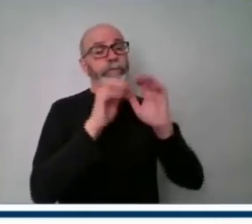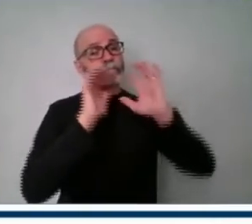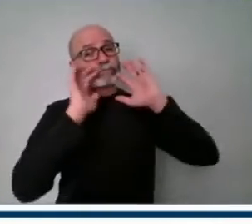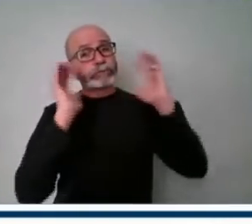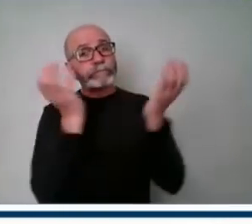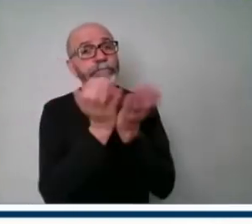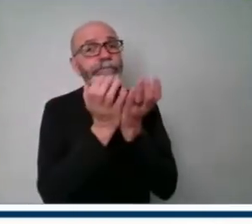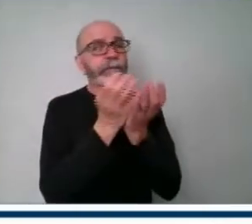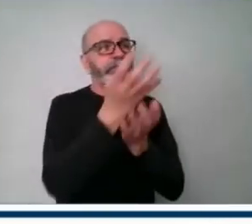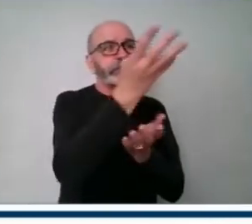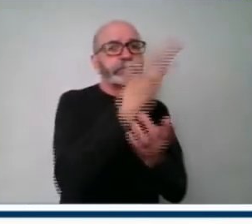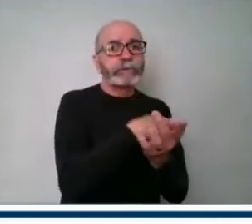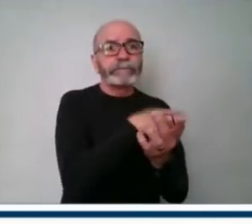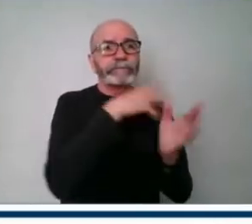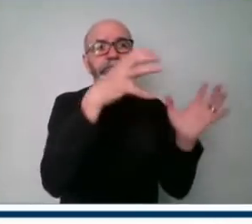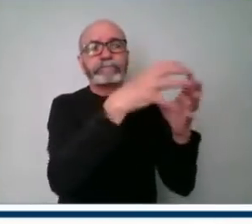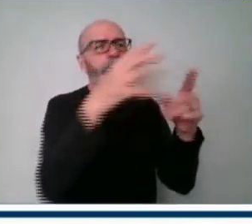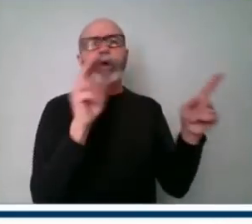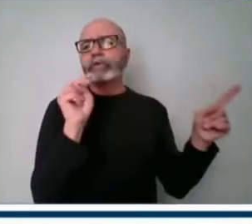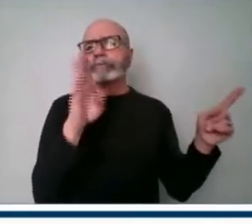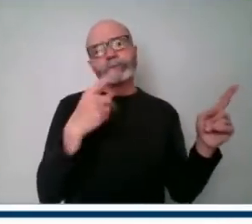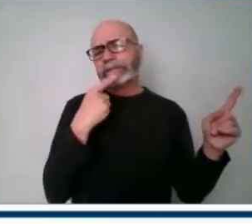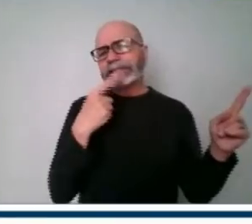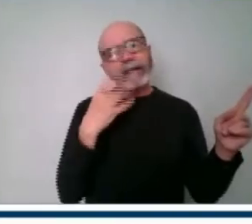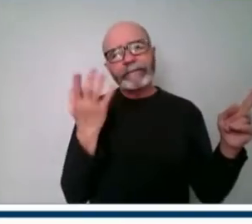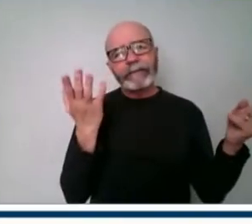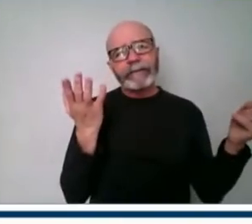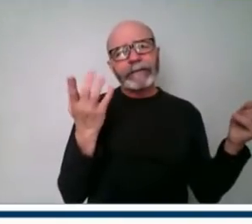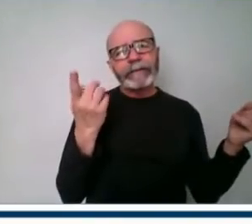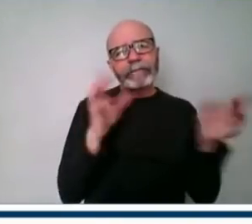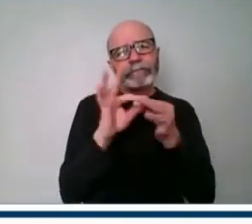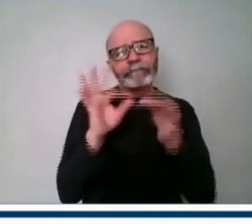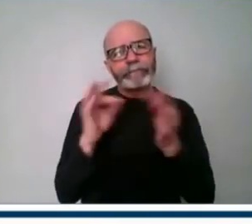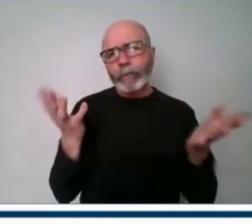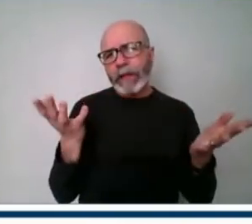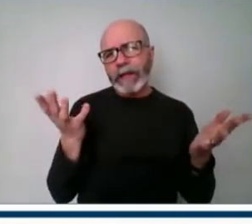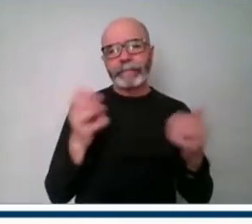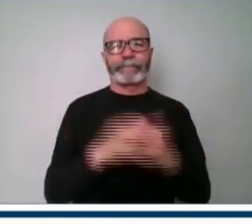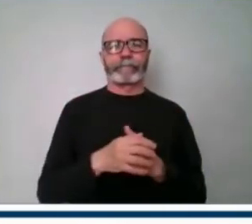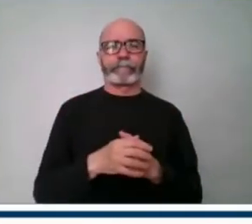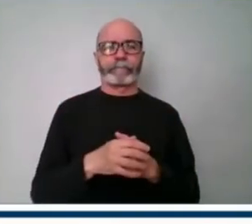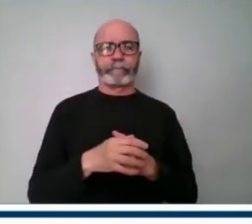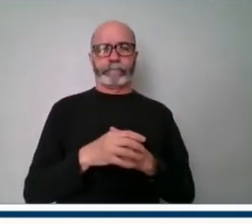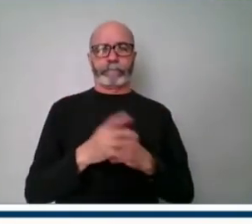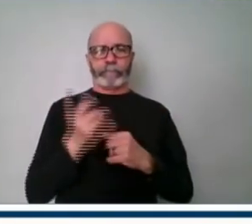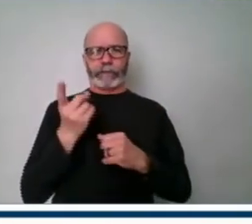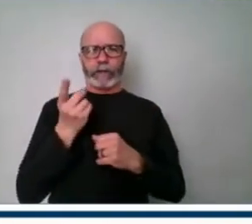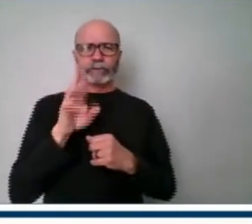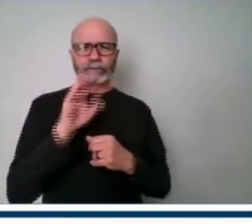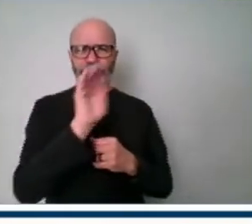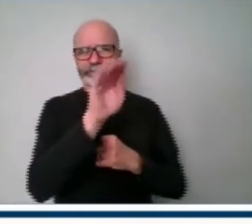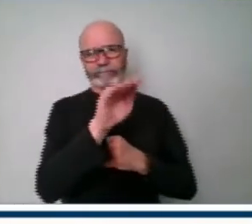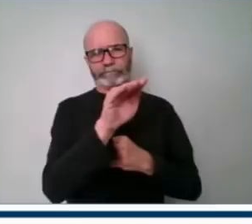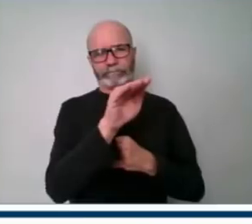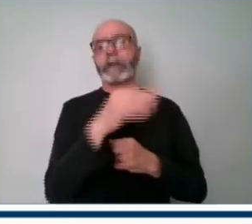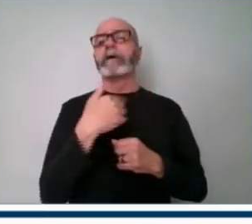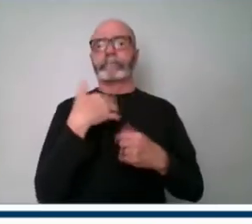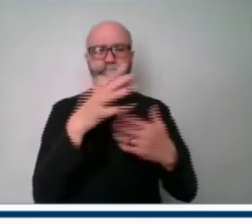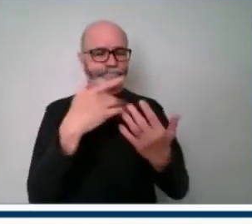Brunswick say? It was discussed. I reached out to them once we were looking at the